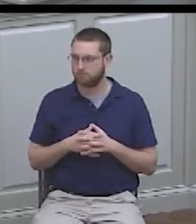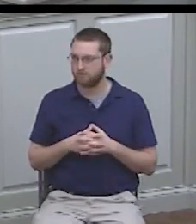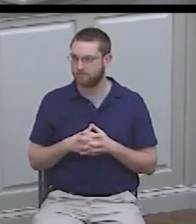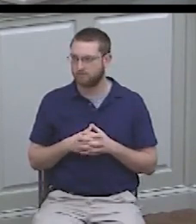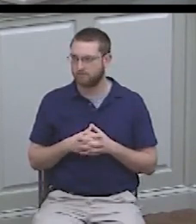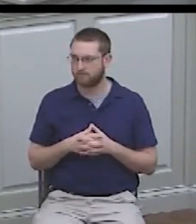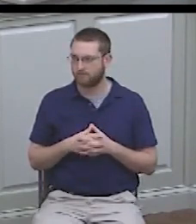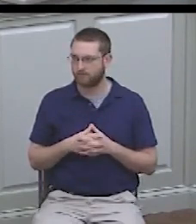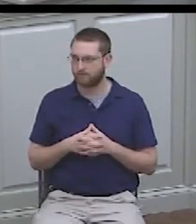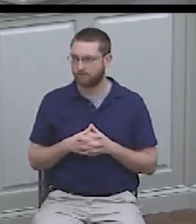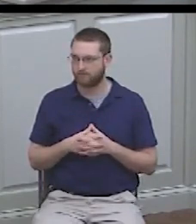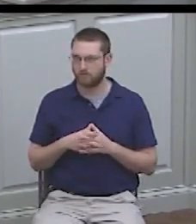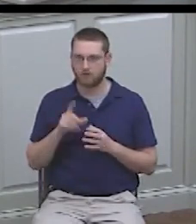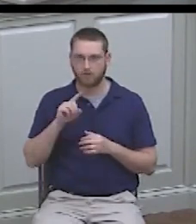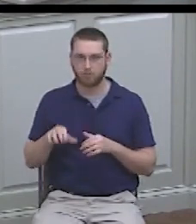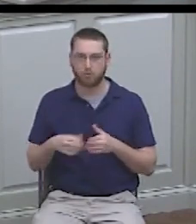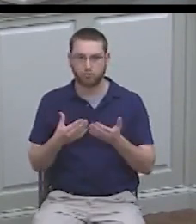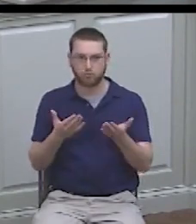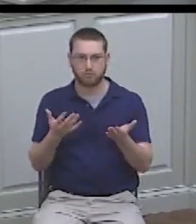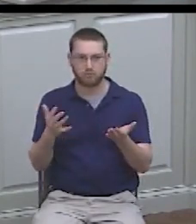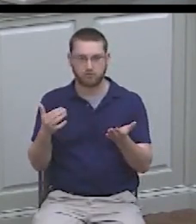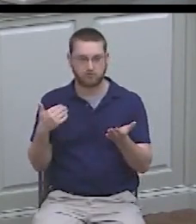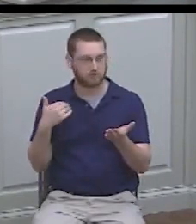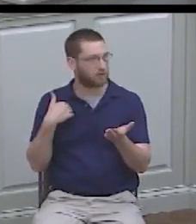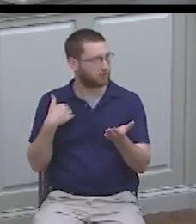We have a motion on this one already?